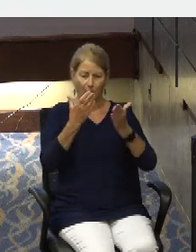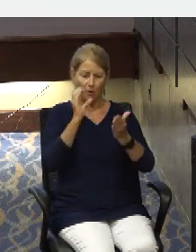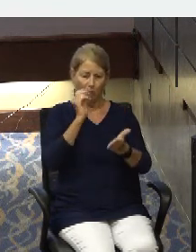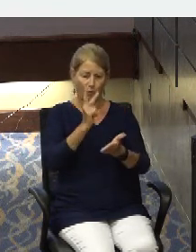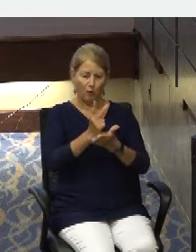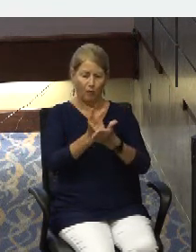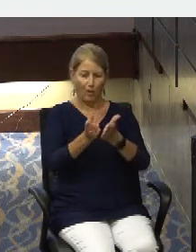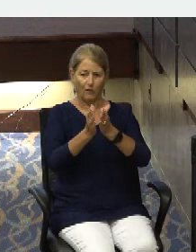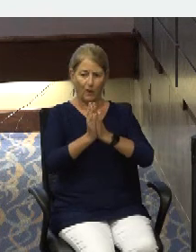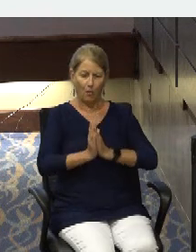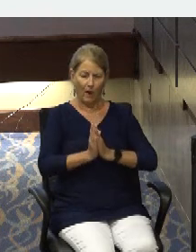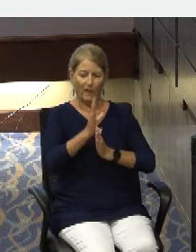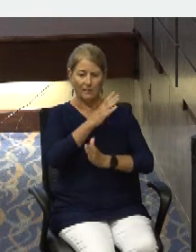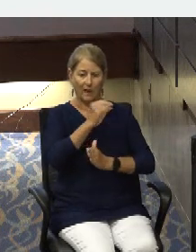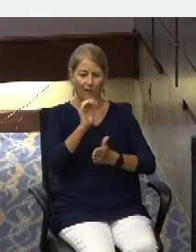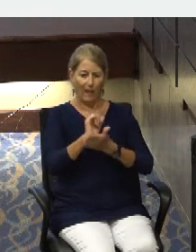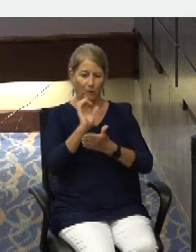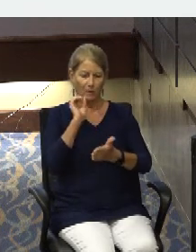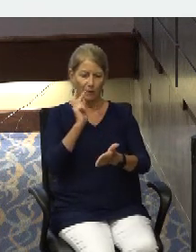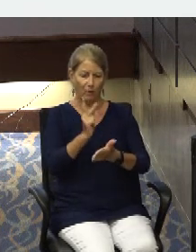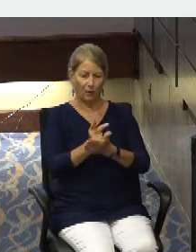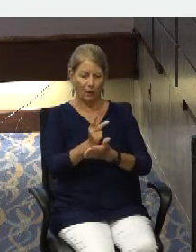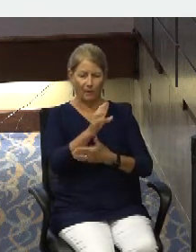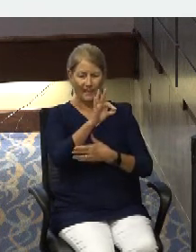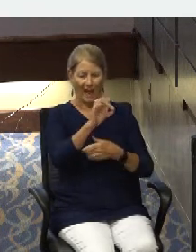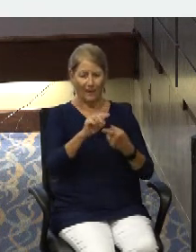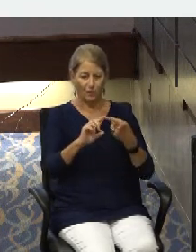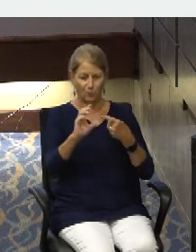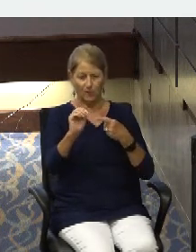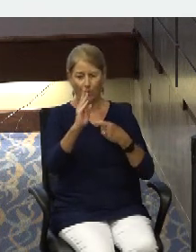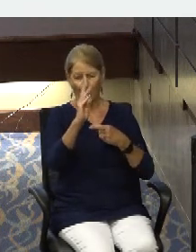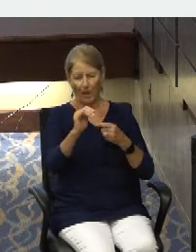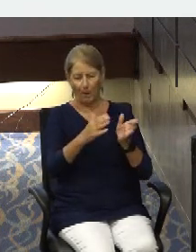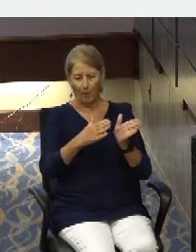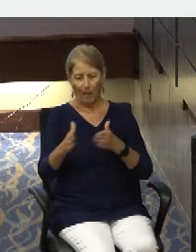and it was approved 9-0 by Plan Commission.